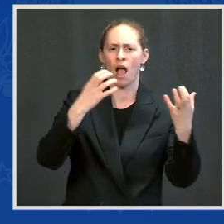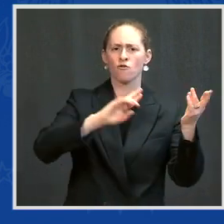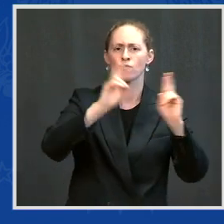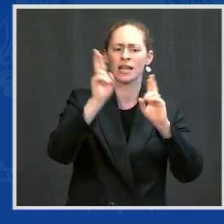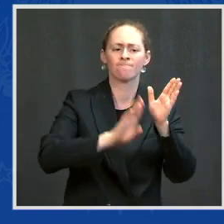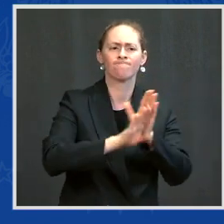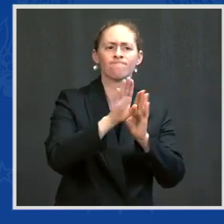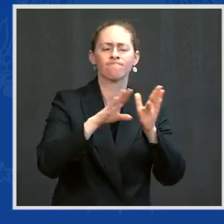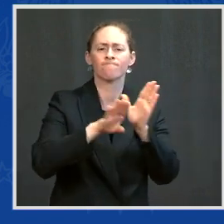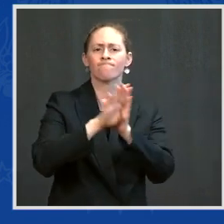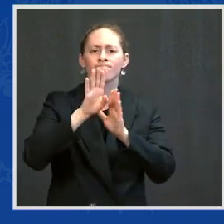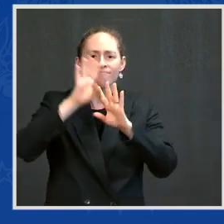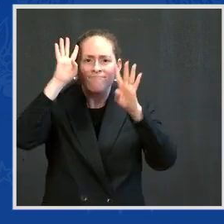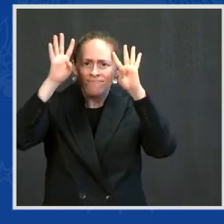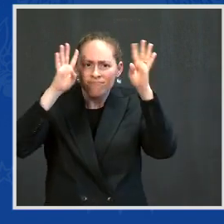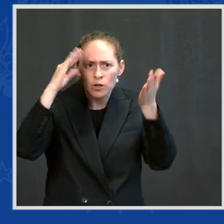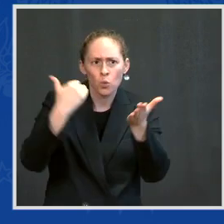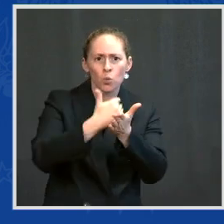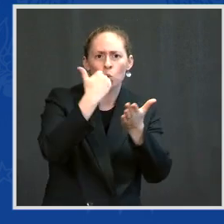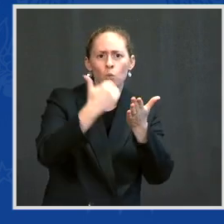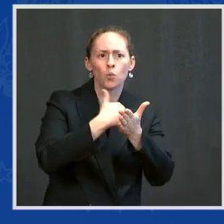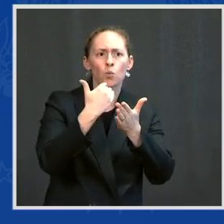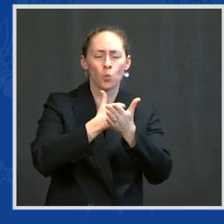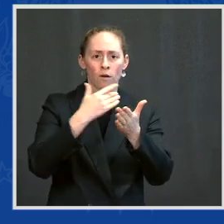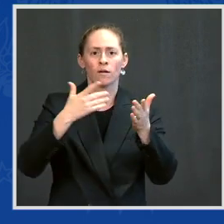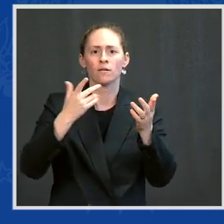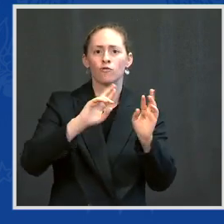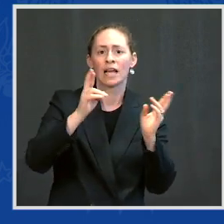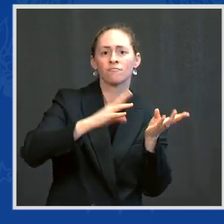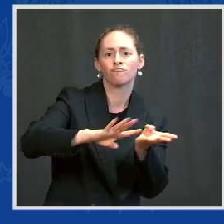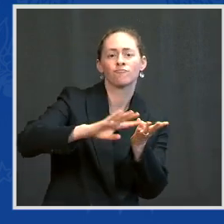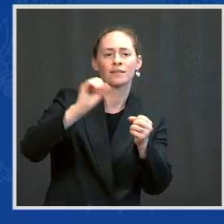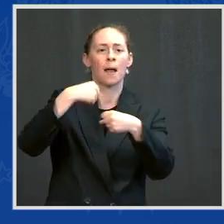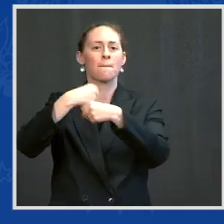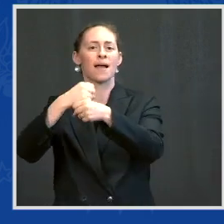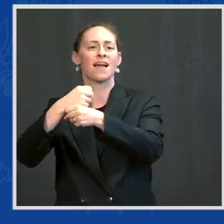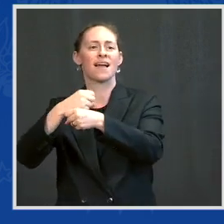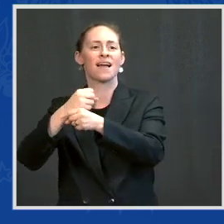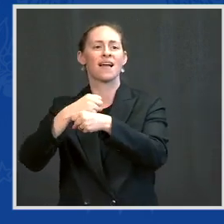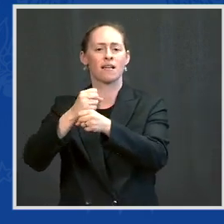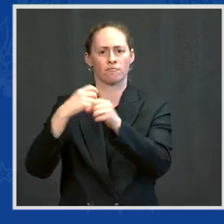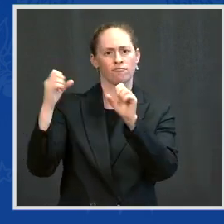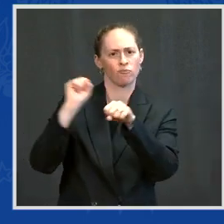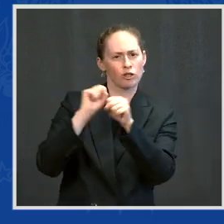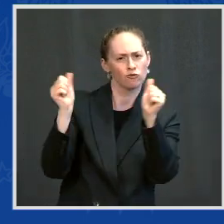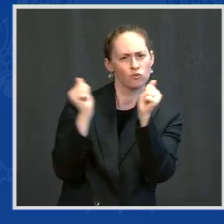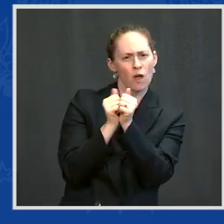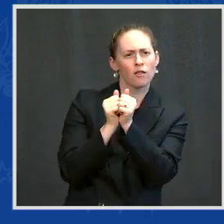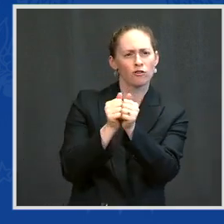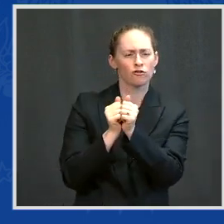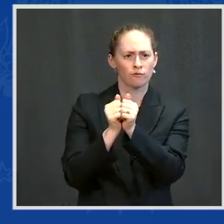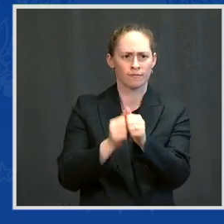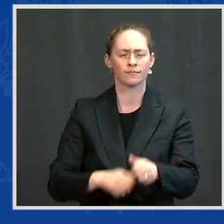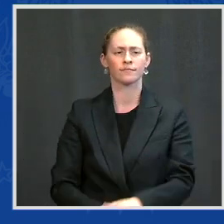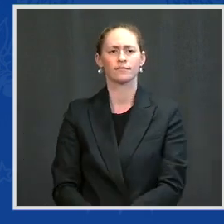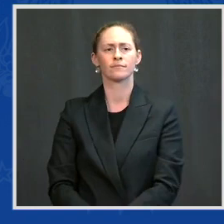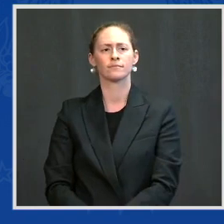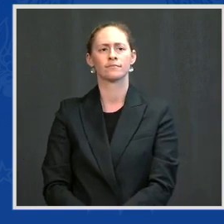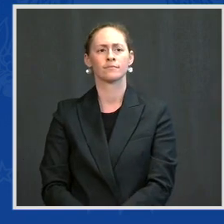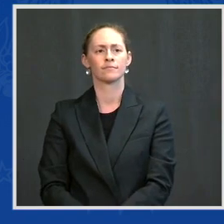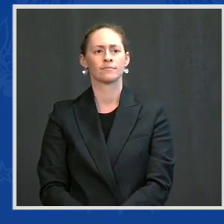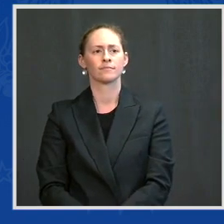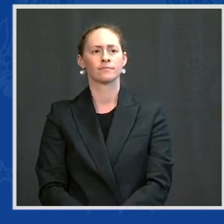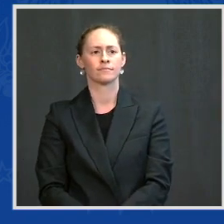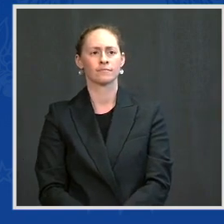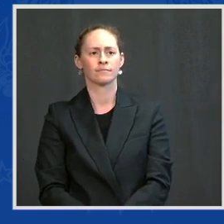Digital transformation is accelerating, and the areas of cutting-edge emerging technologies are gaining greater importance. Korea and the